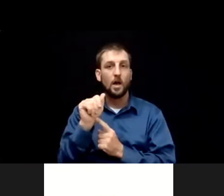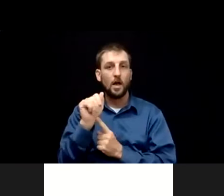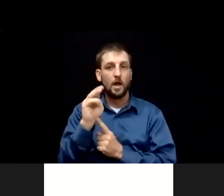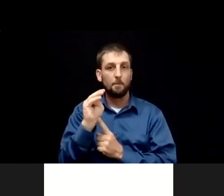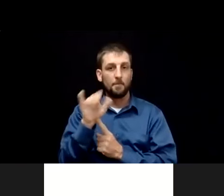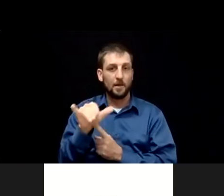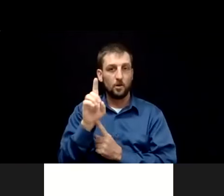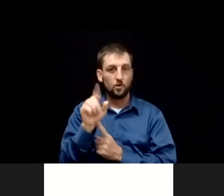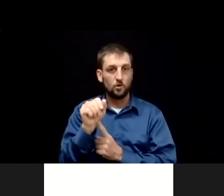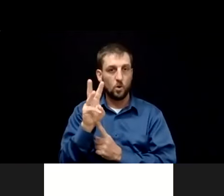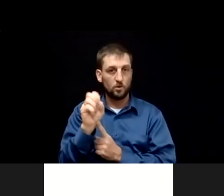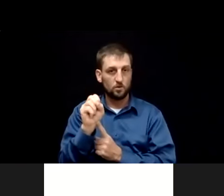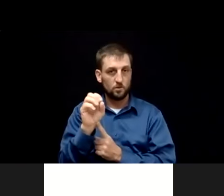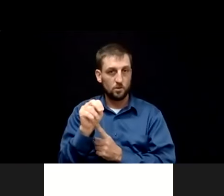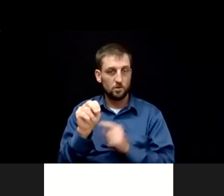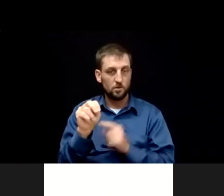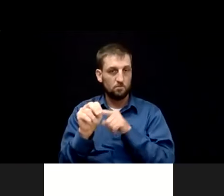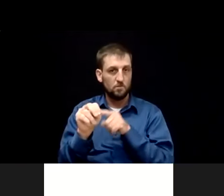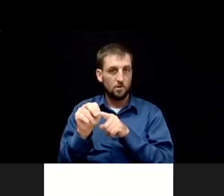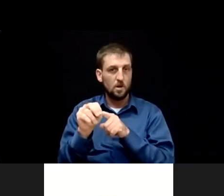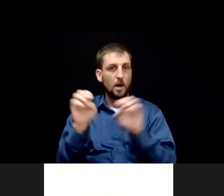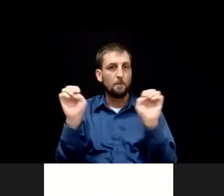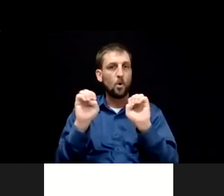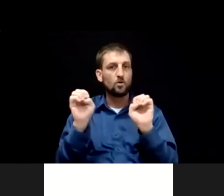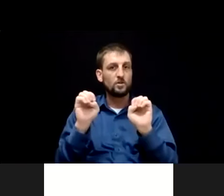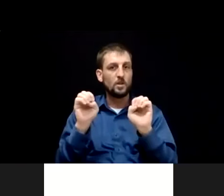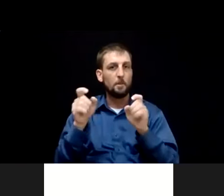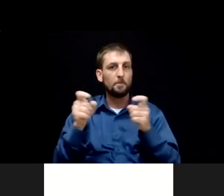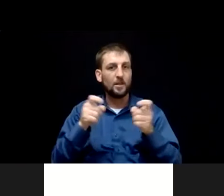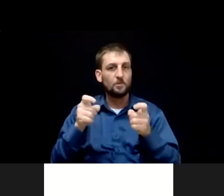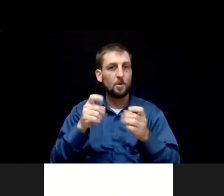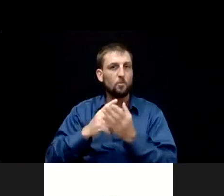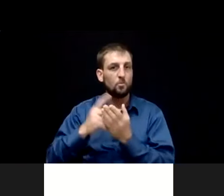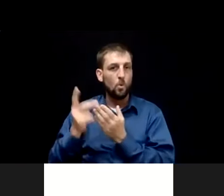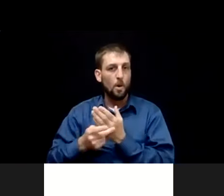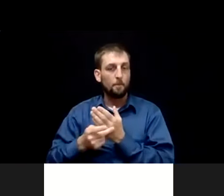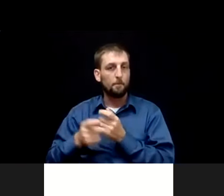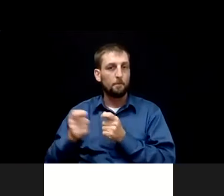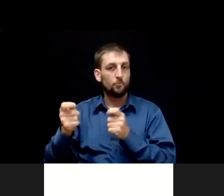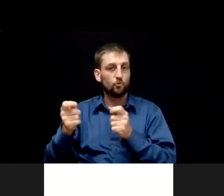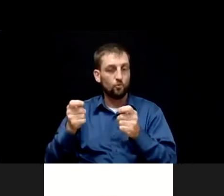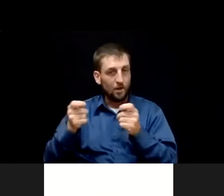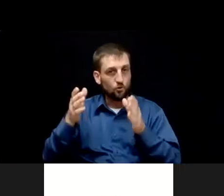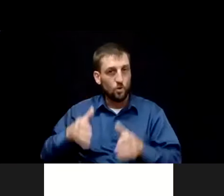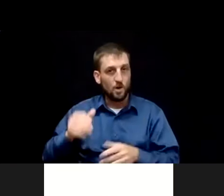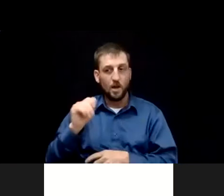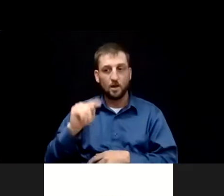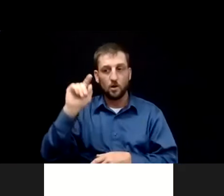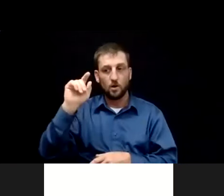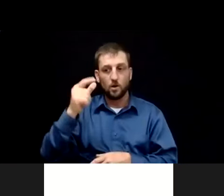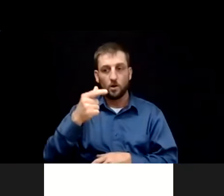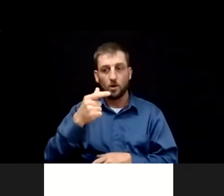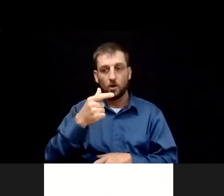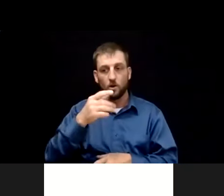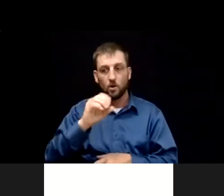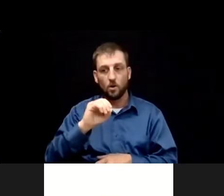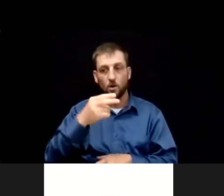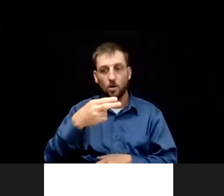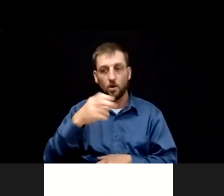is an emergency management program manager at the Governor's Office of Homeland Security and Emergency